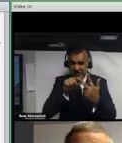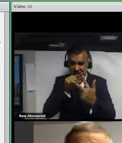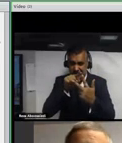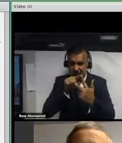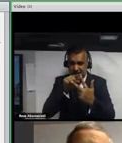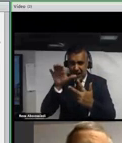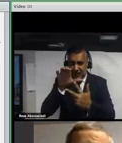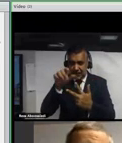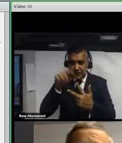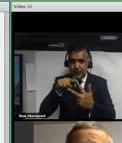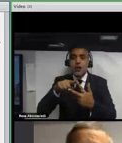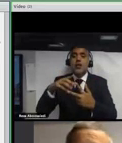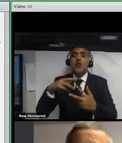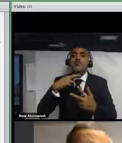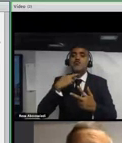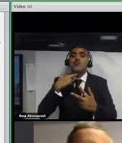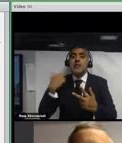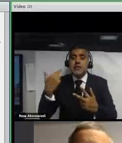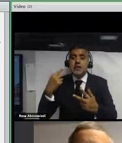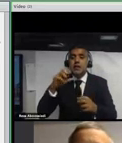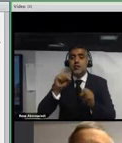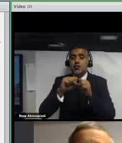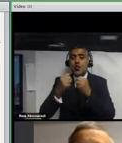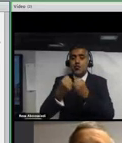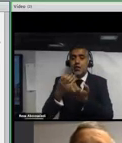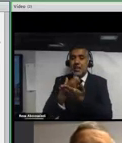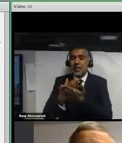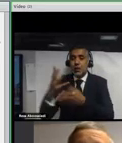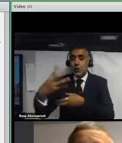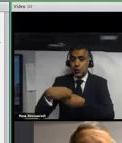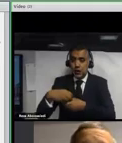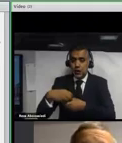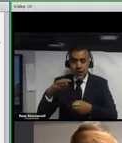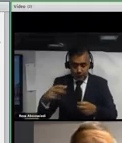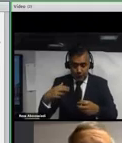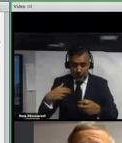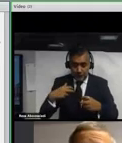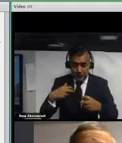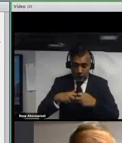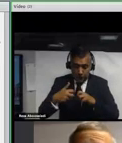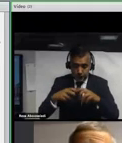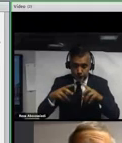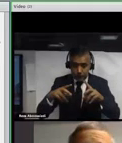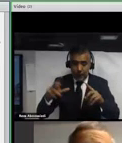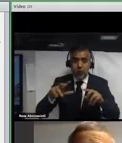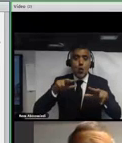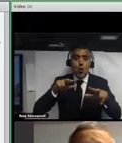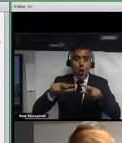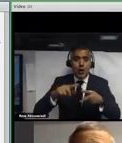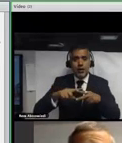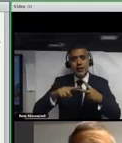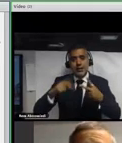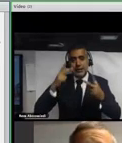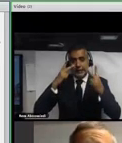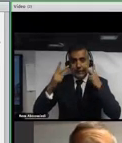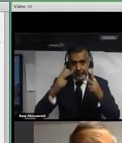risk of social exclusion, right? If you have difficulties doing certain activities like walking, seeing,